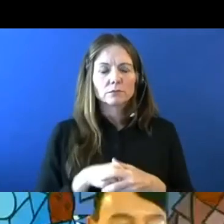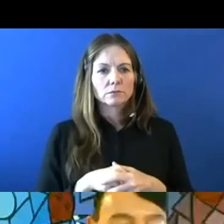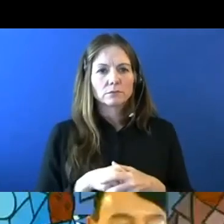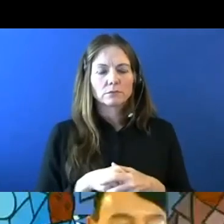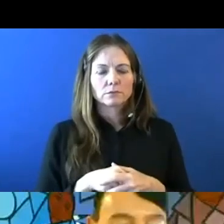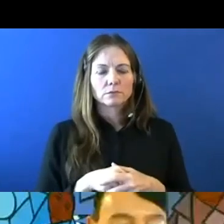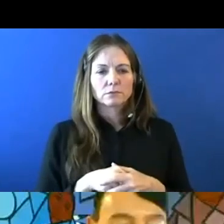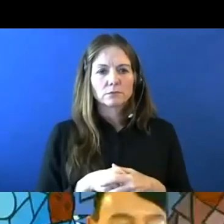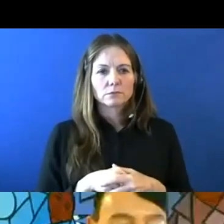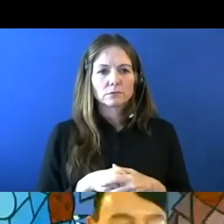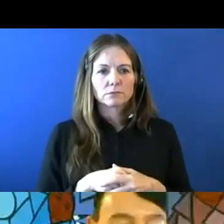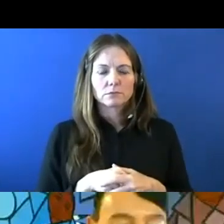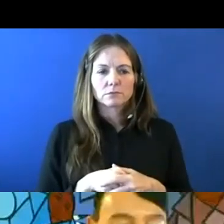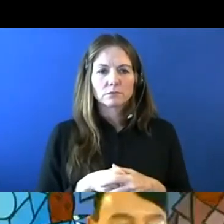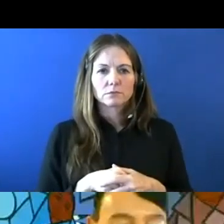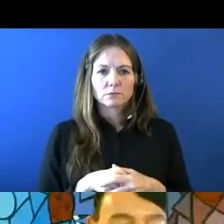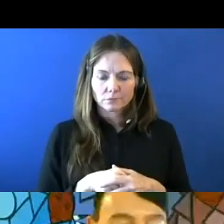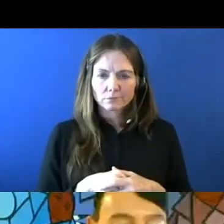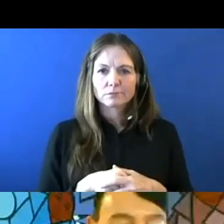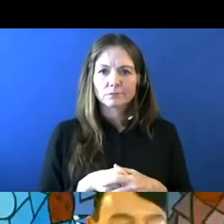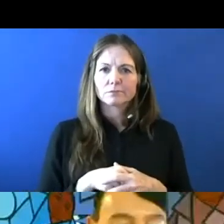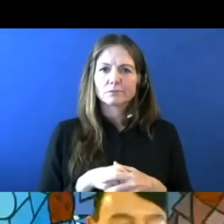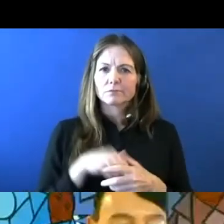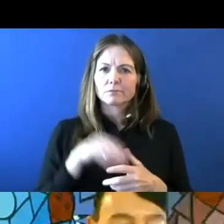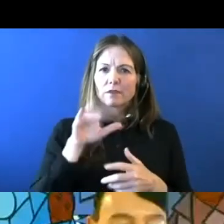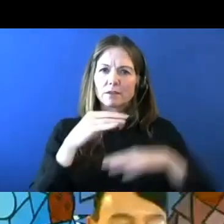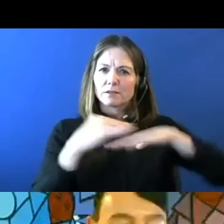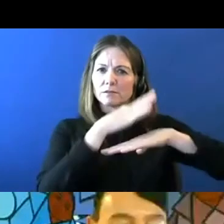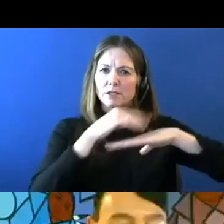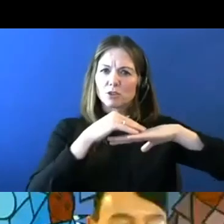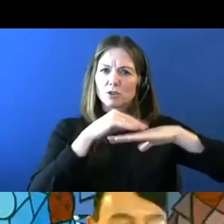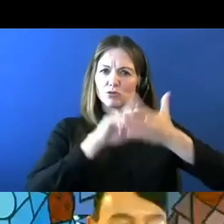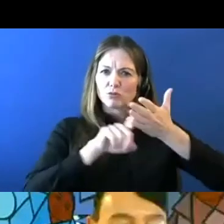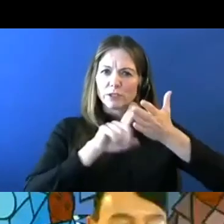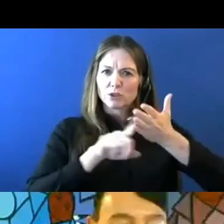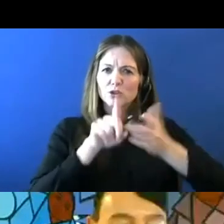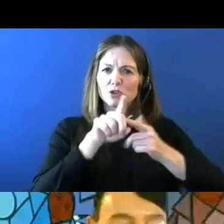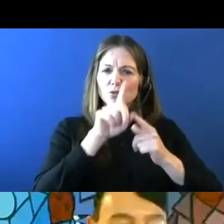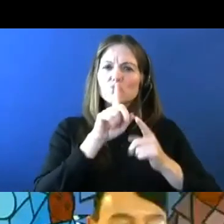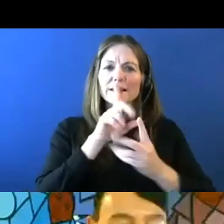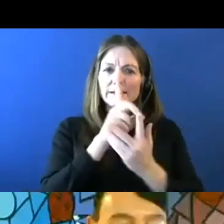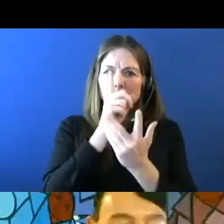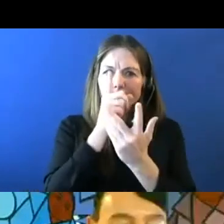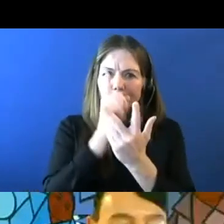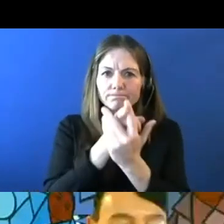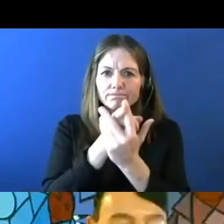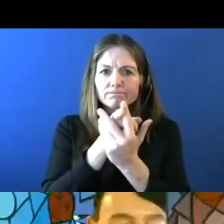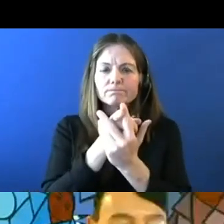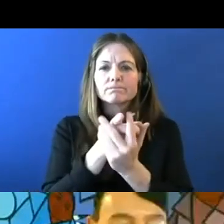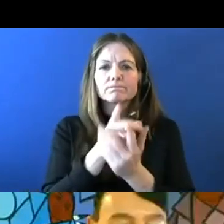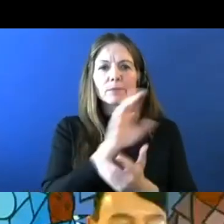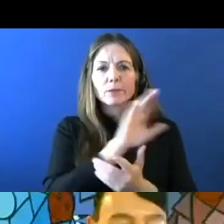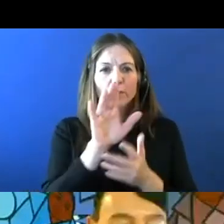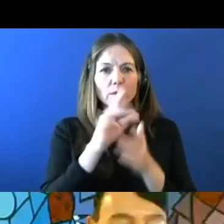really centered the approach of Indigenous research in Vancouver Coastal Health under your guys' great leadership. That was a